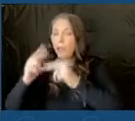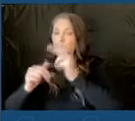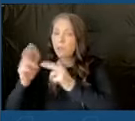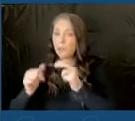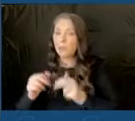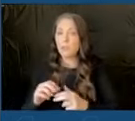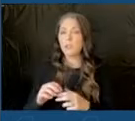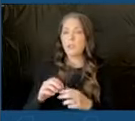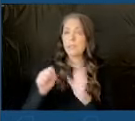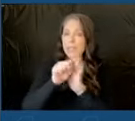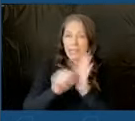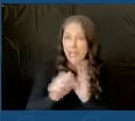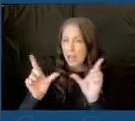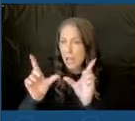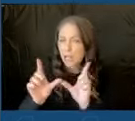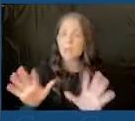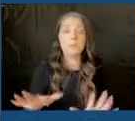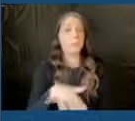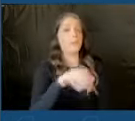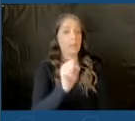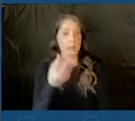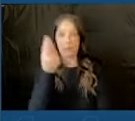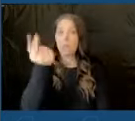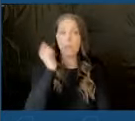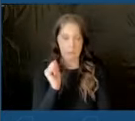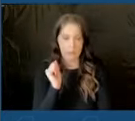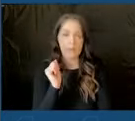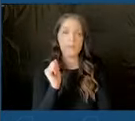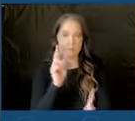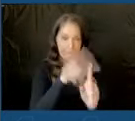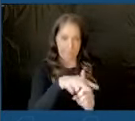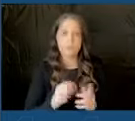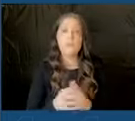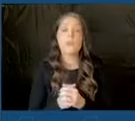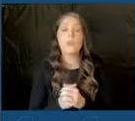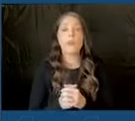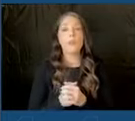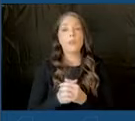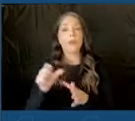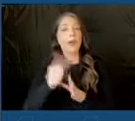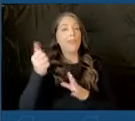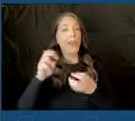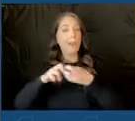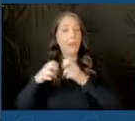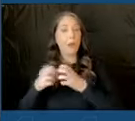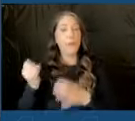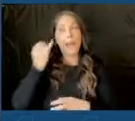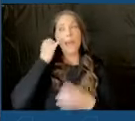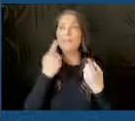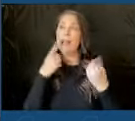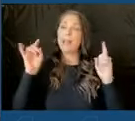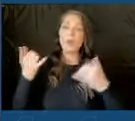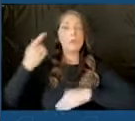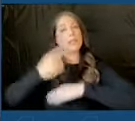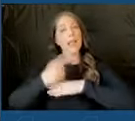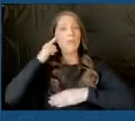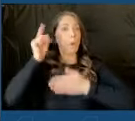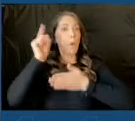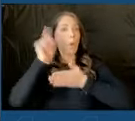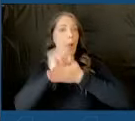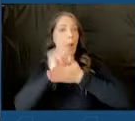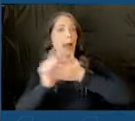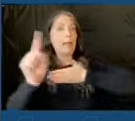Yeah, it takes effect immediately because the other issue we find, if we say, well, we're going to announce this today for a week from now or next Friday, we're going